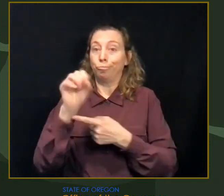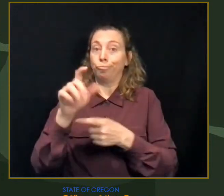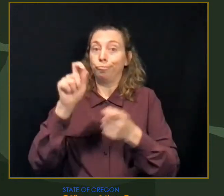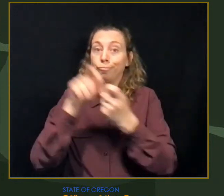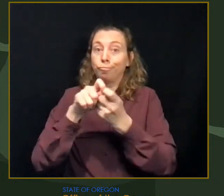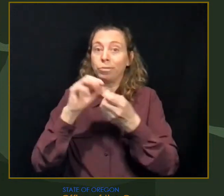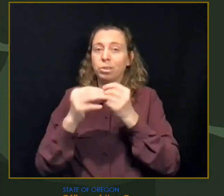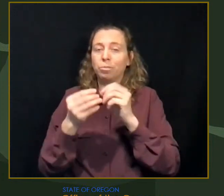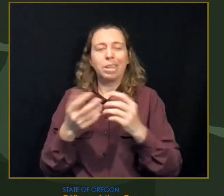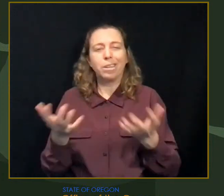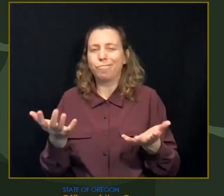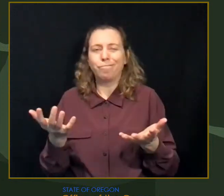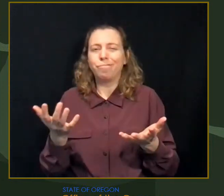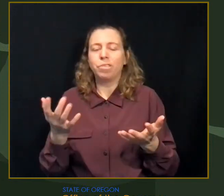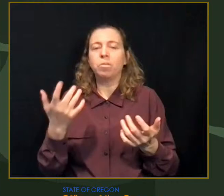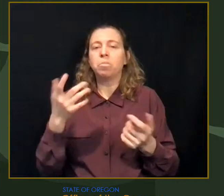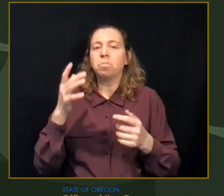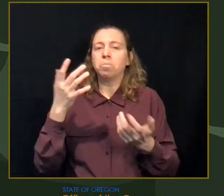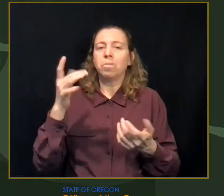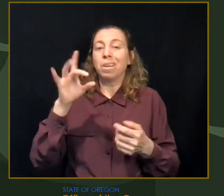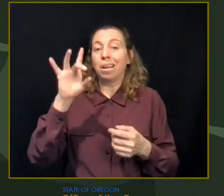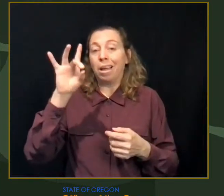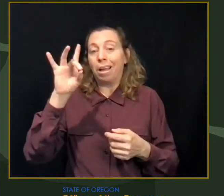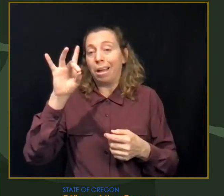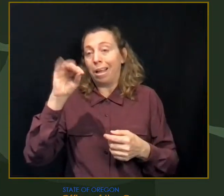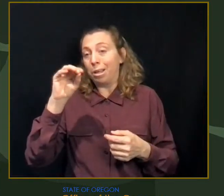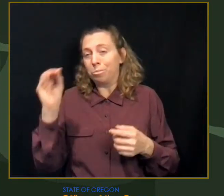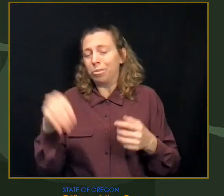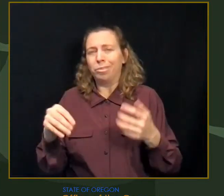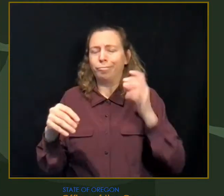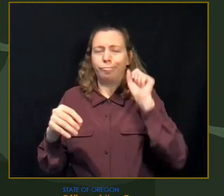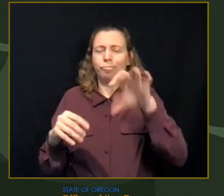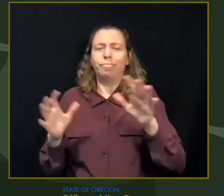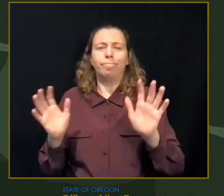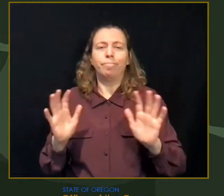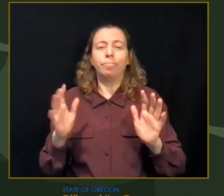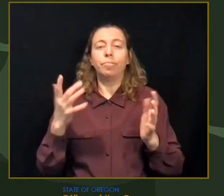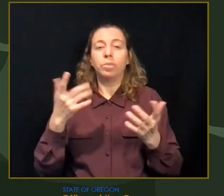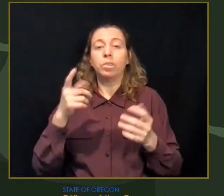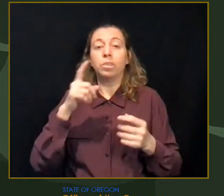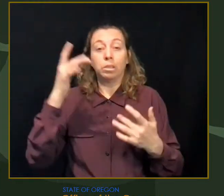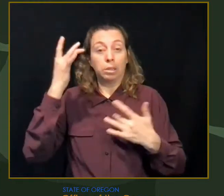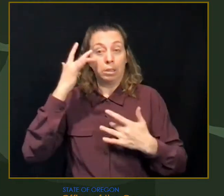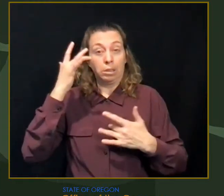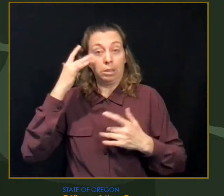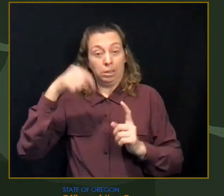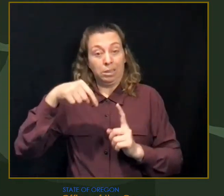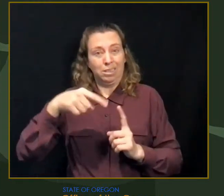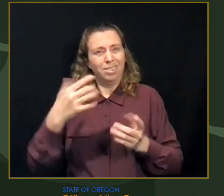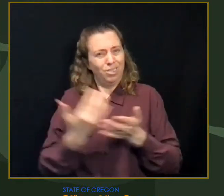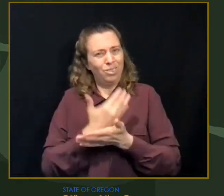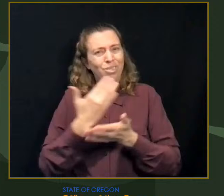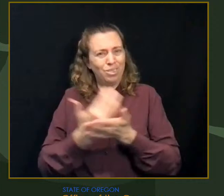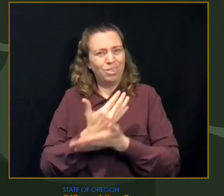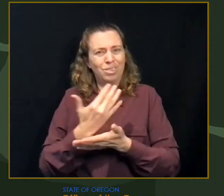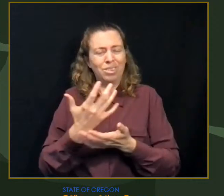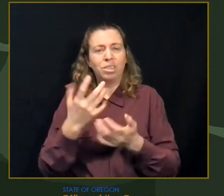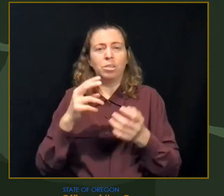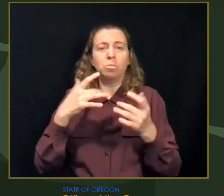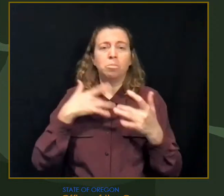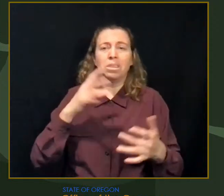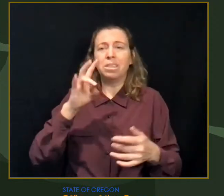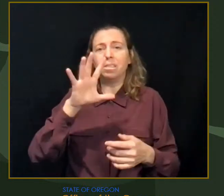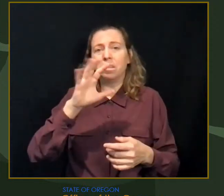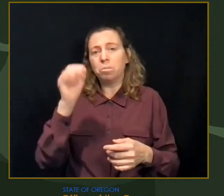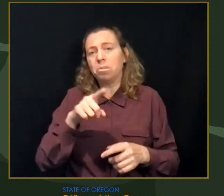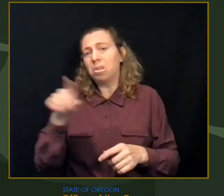a new disease, we make some projections that 70 to 85% of people would need to be vaccinated. But every person who gets